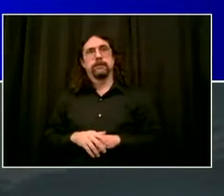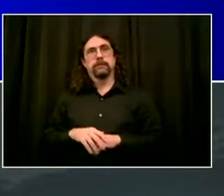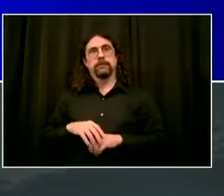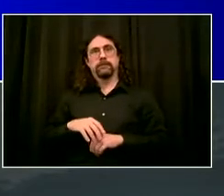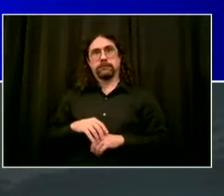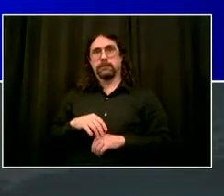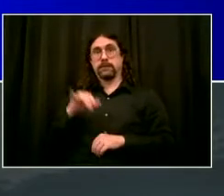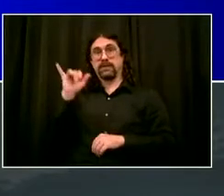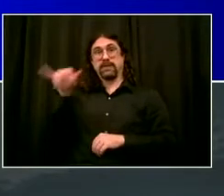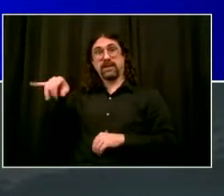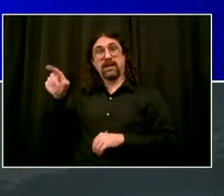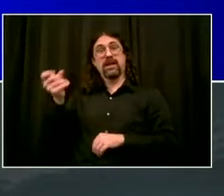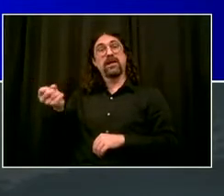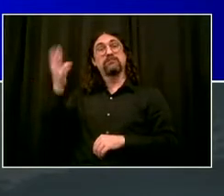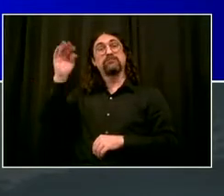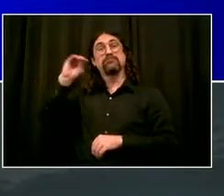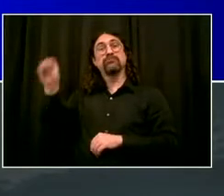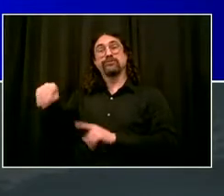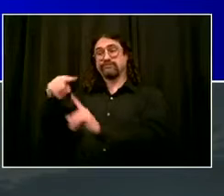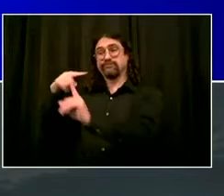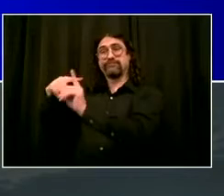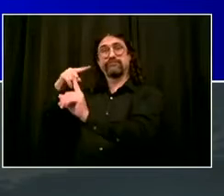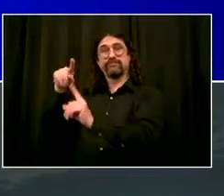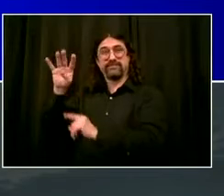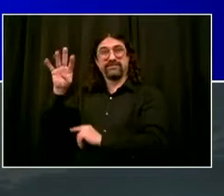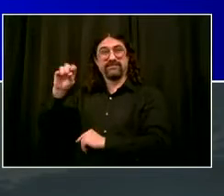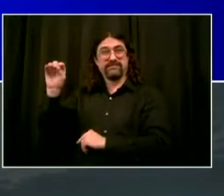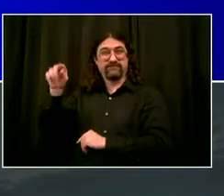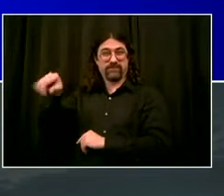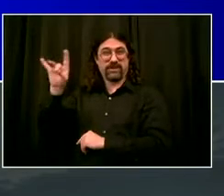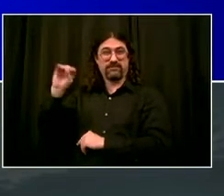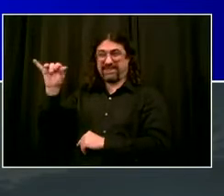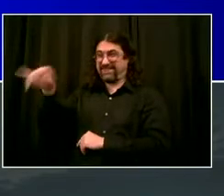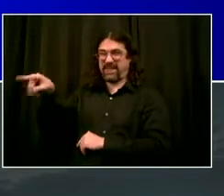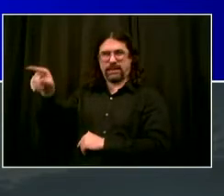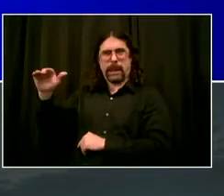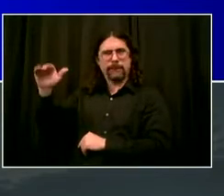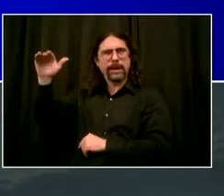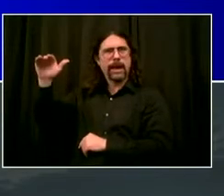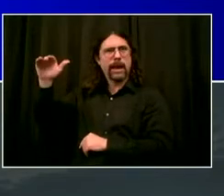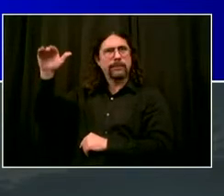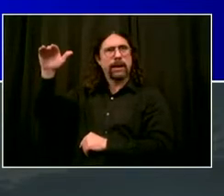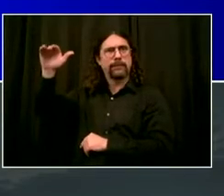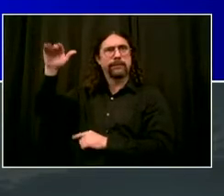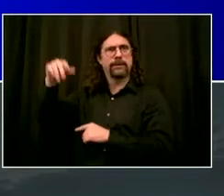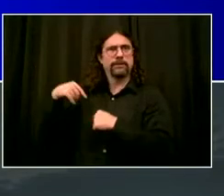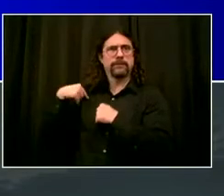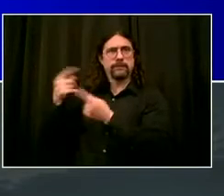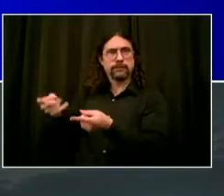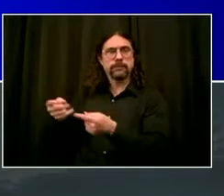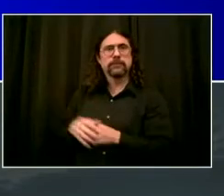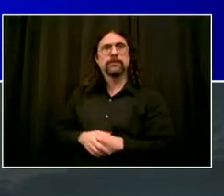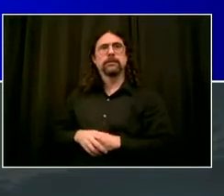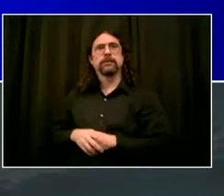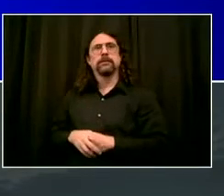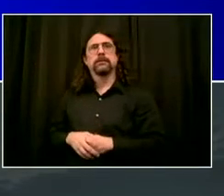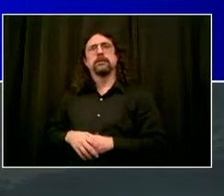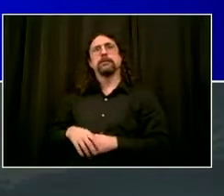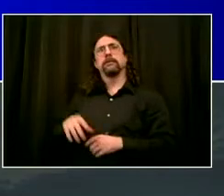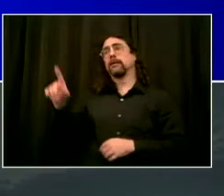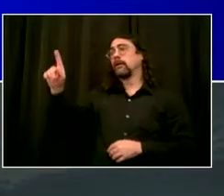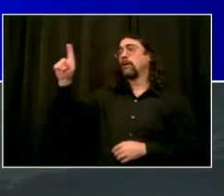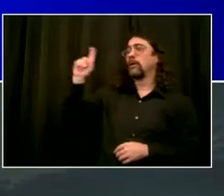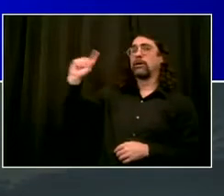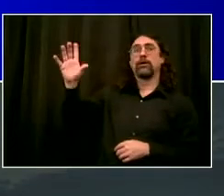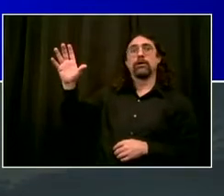concern the 100 patients too many but again we see an interesting Gap here in that that number does